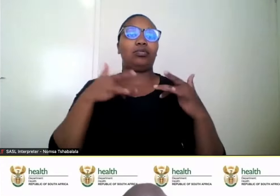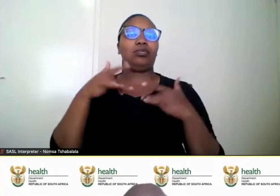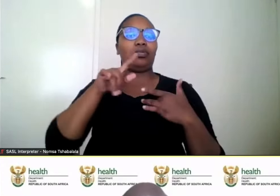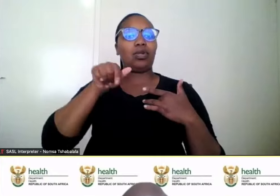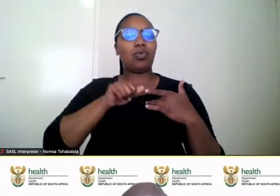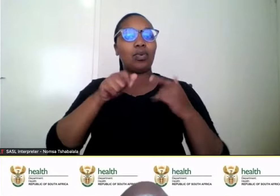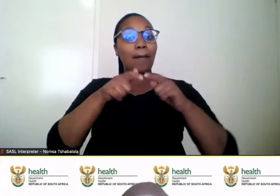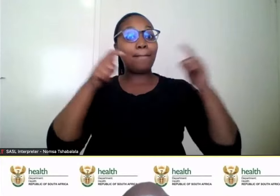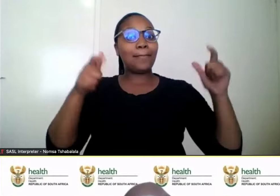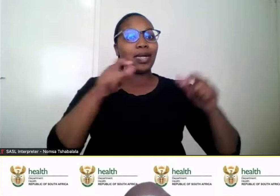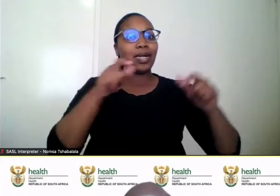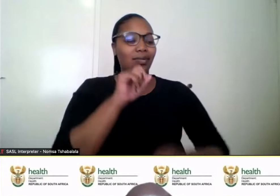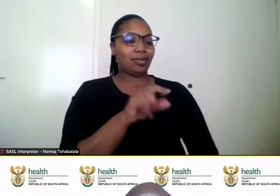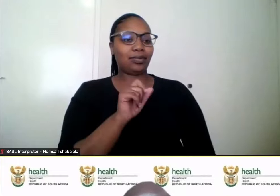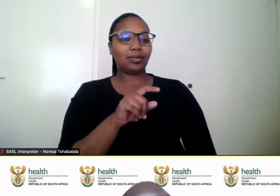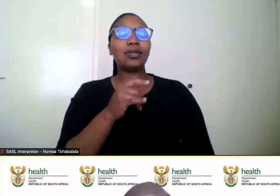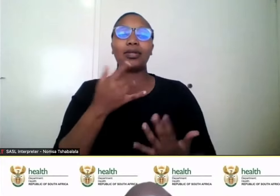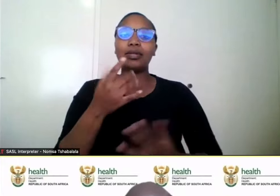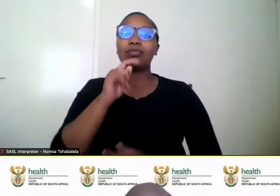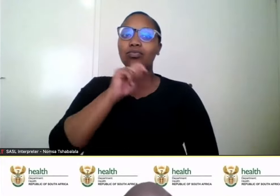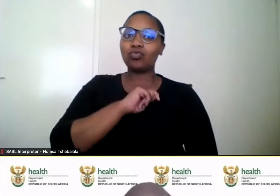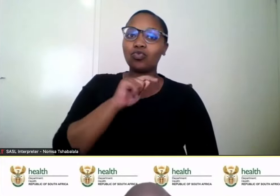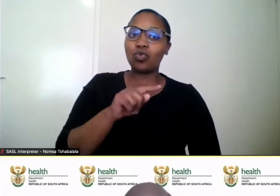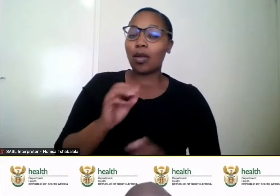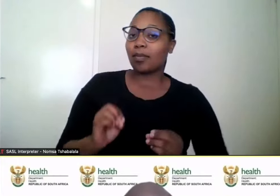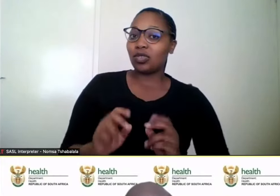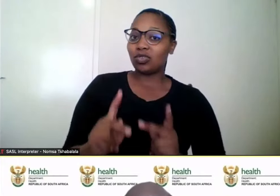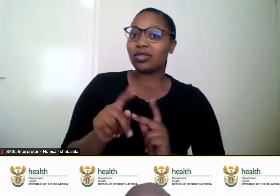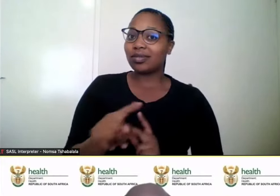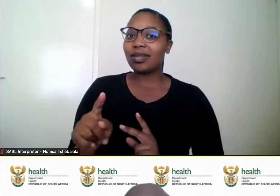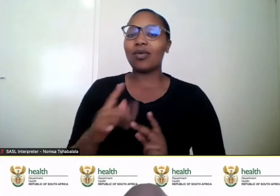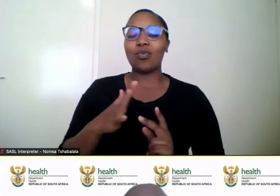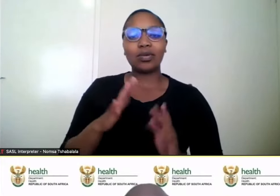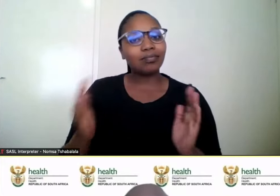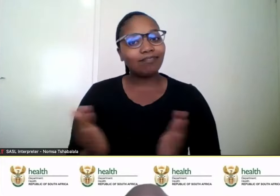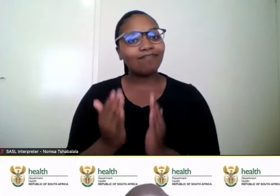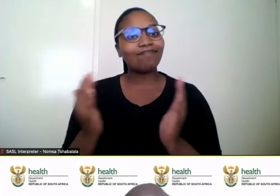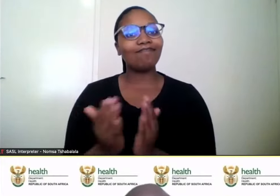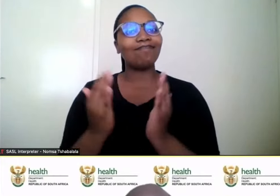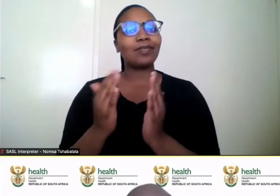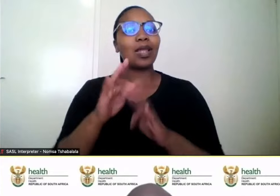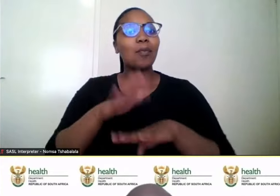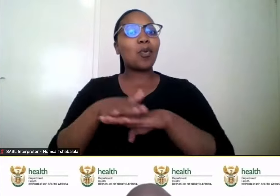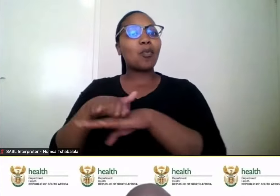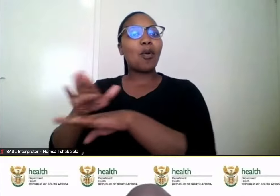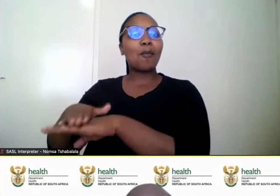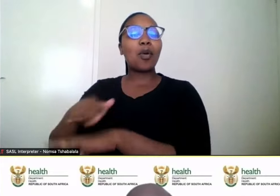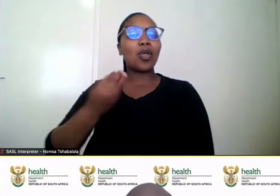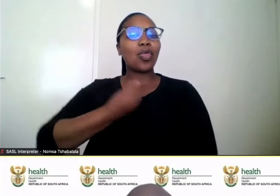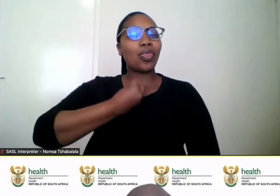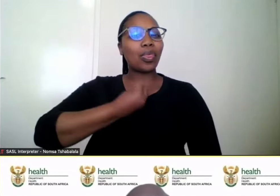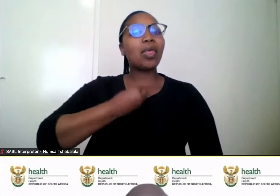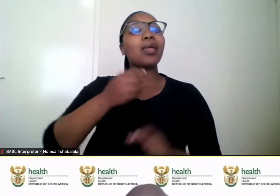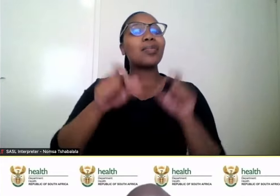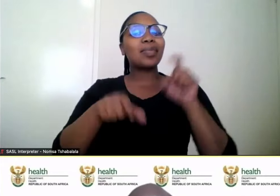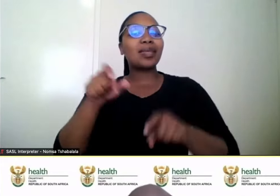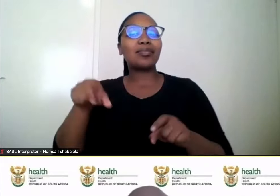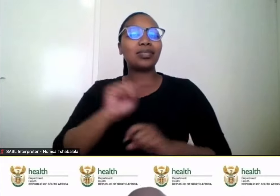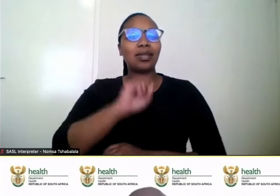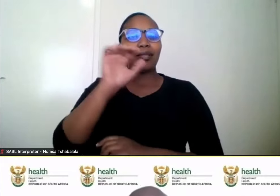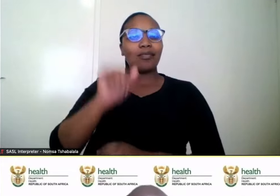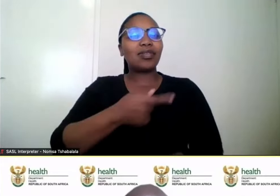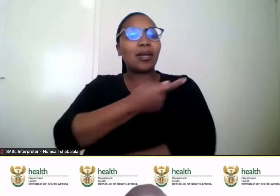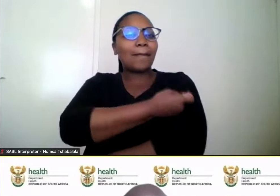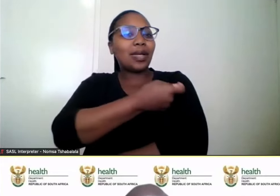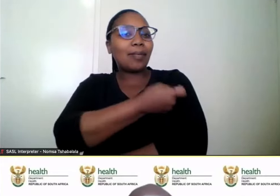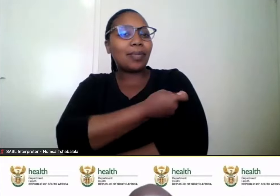again to take this opportunity to encourage more and more of our people to come forward to take the vaccine. So we can